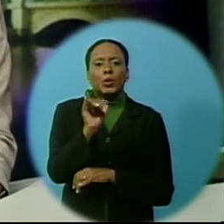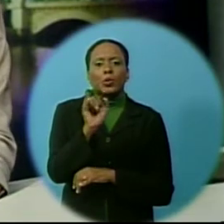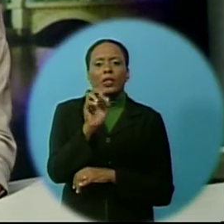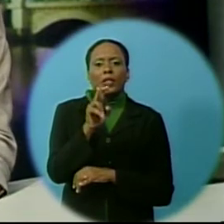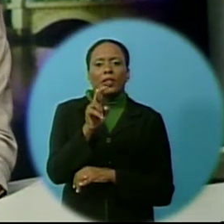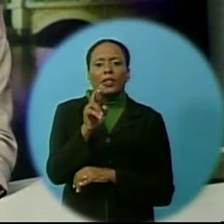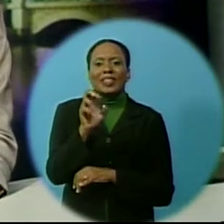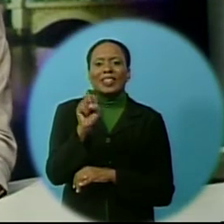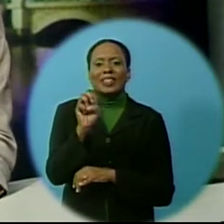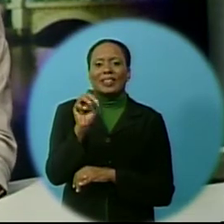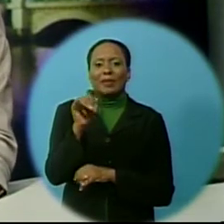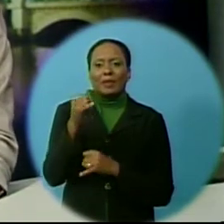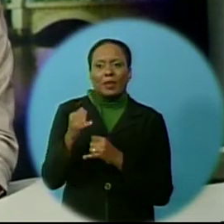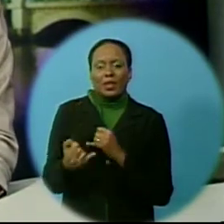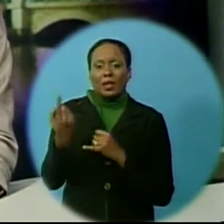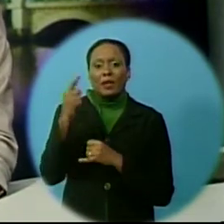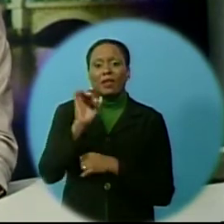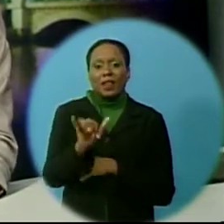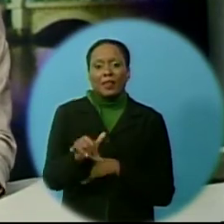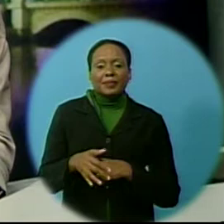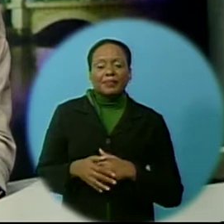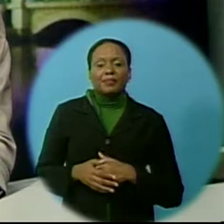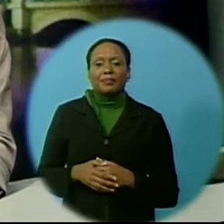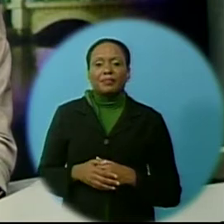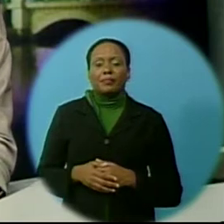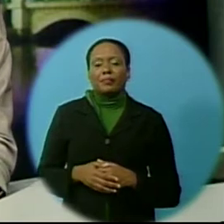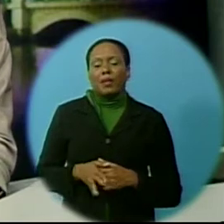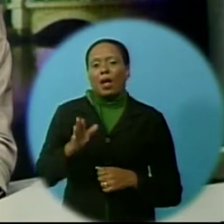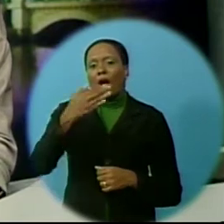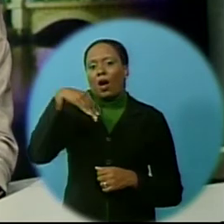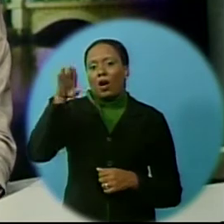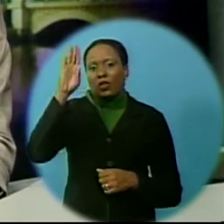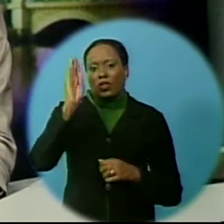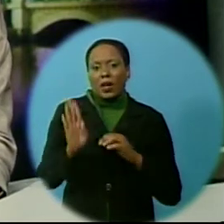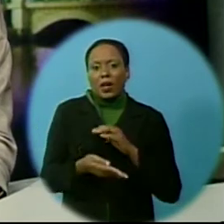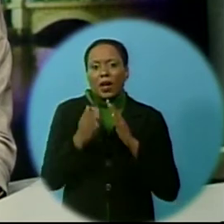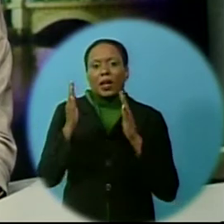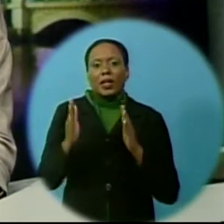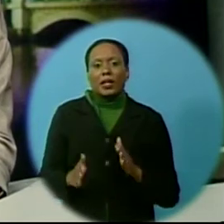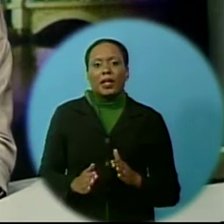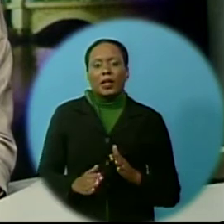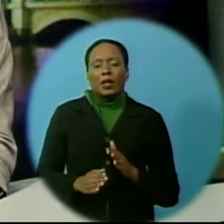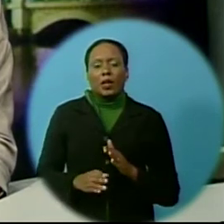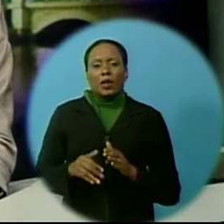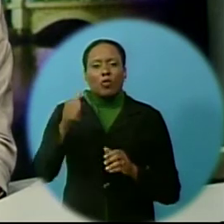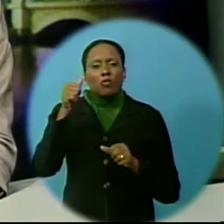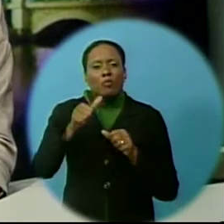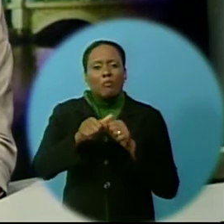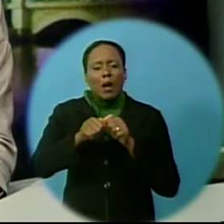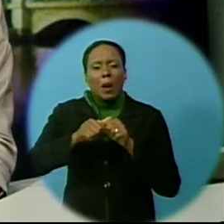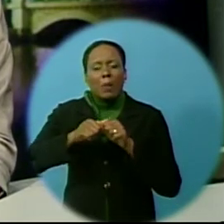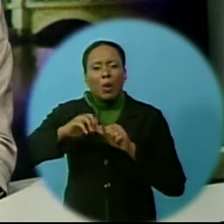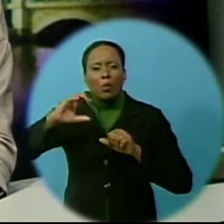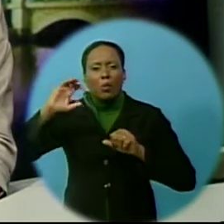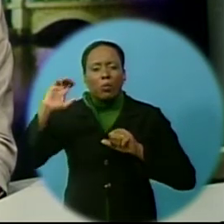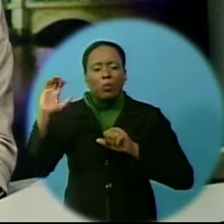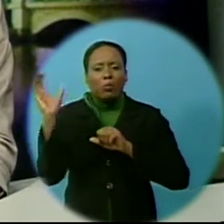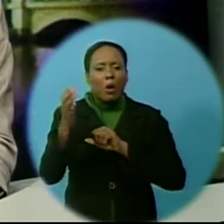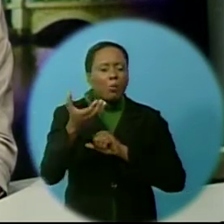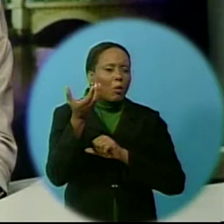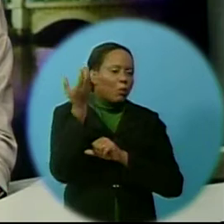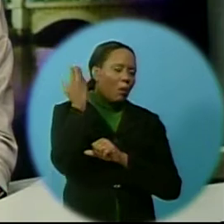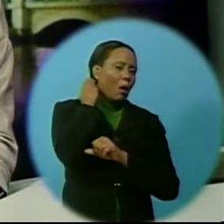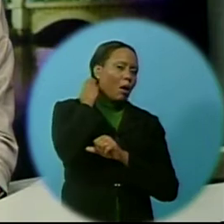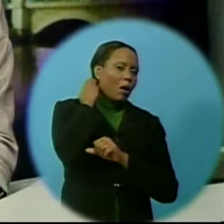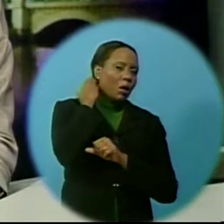juniors semi-final. Australia batsman Philip Hughes succumbed to his head injury today, throwing the international cricket fraternity